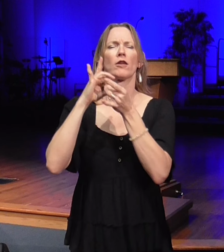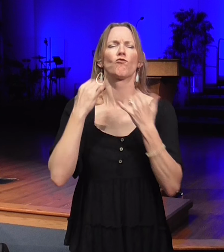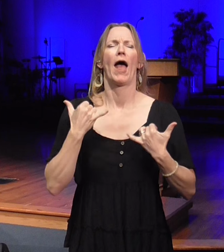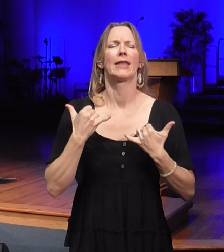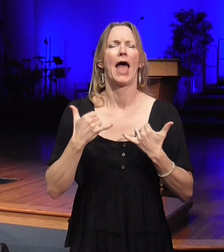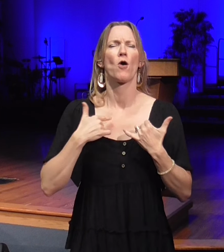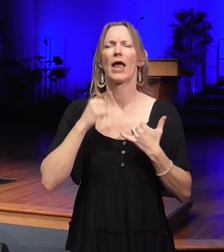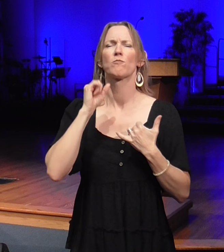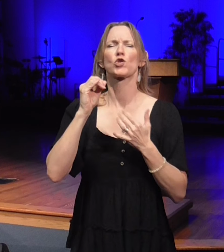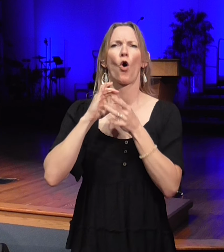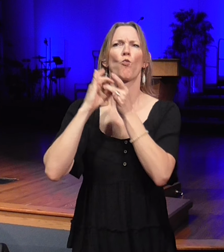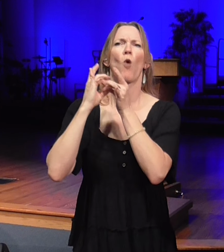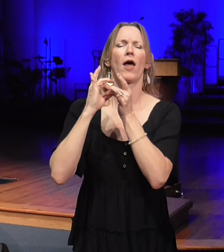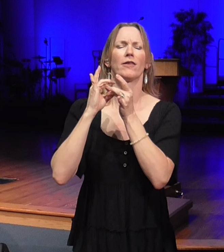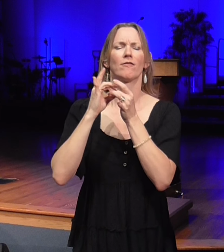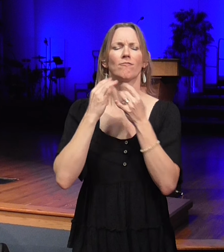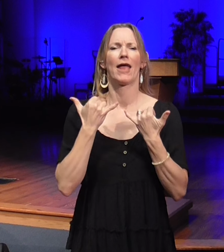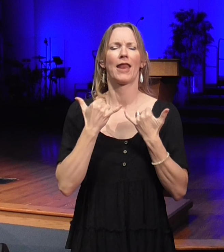one.